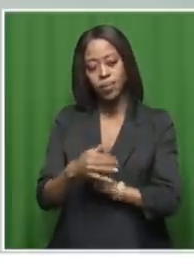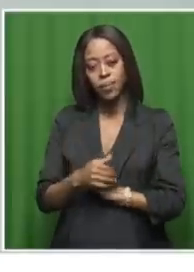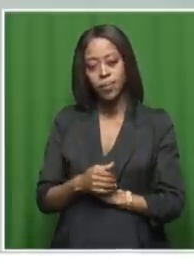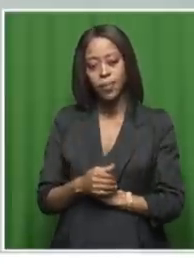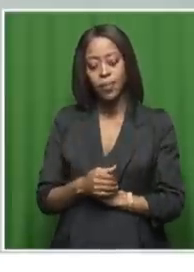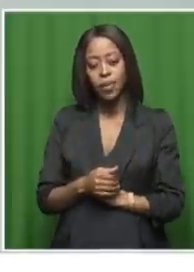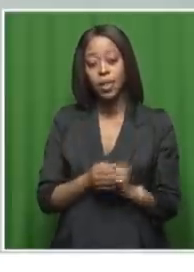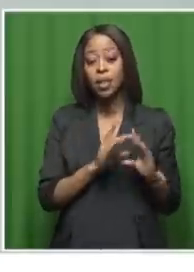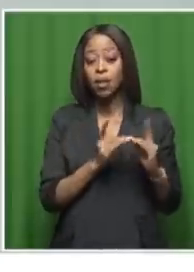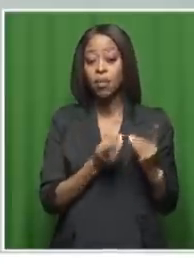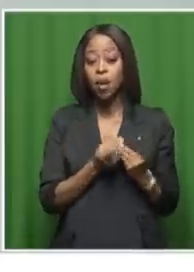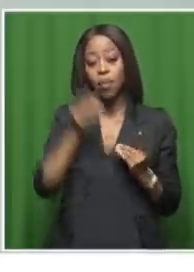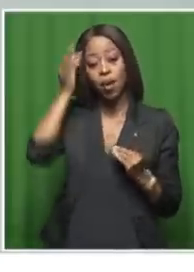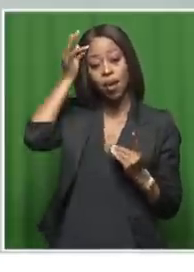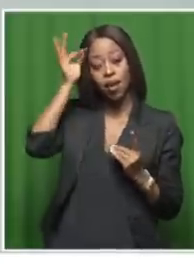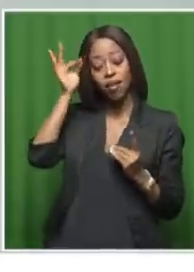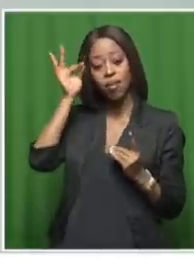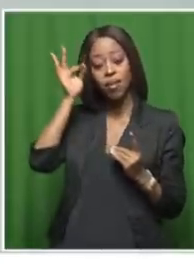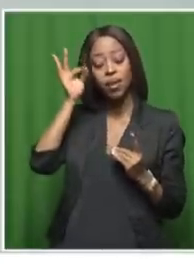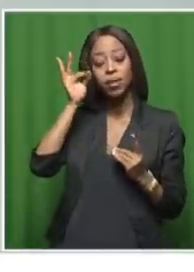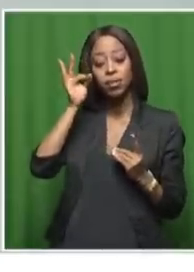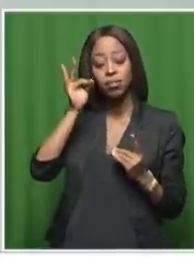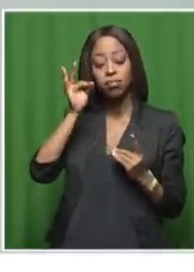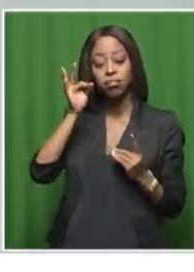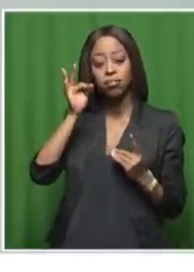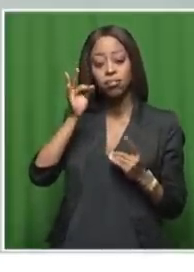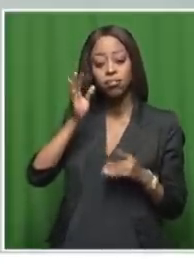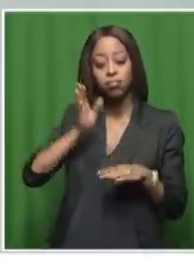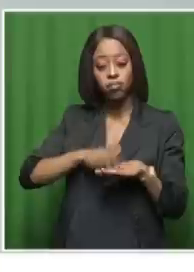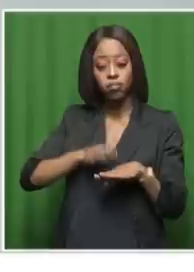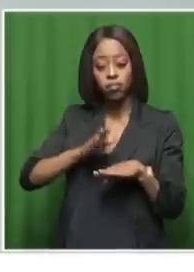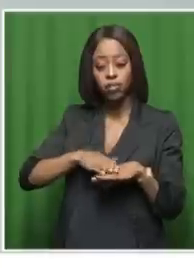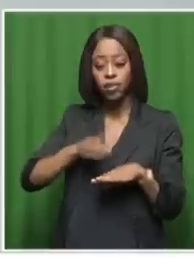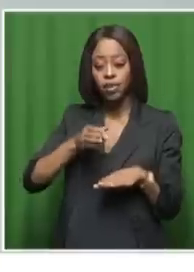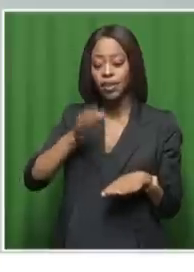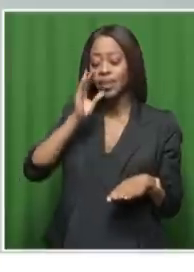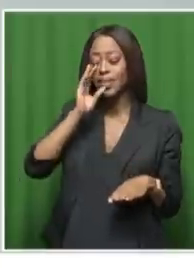As the department and government, more generally, cheers.